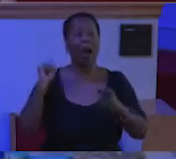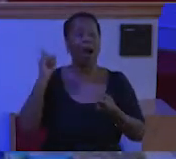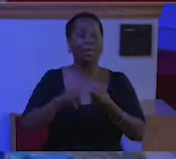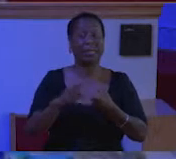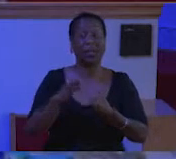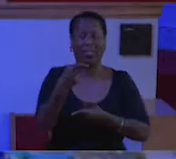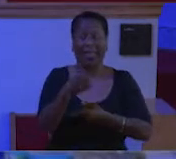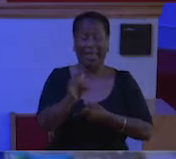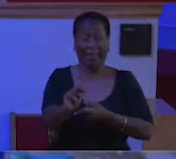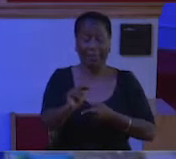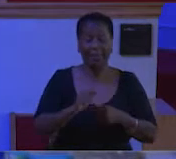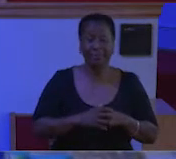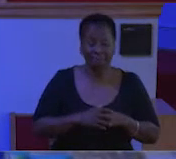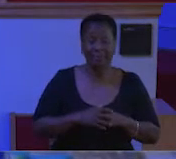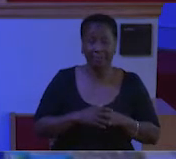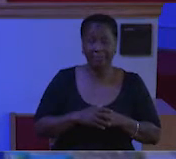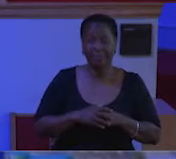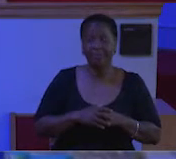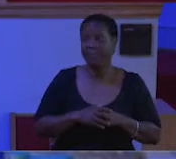then,